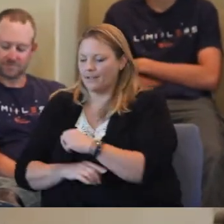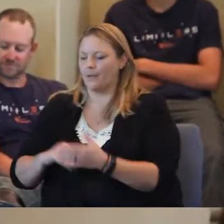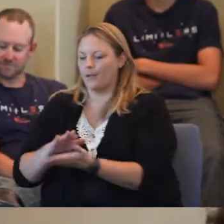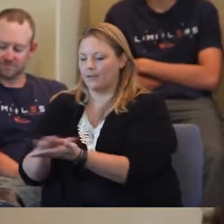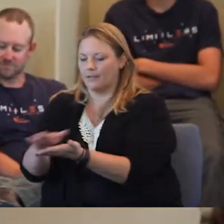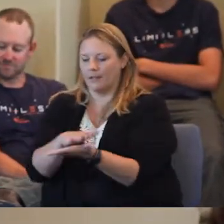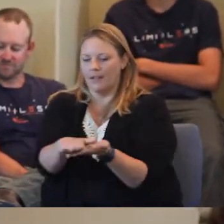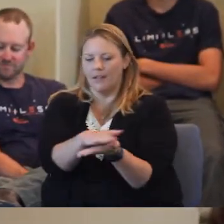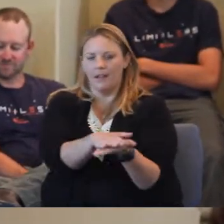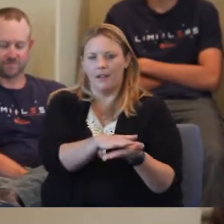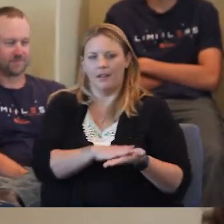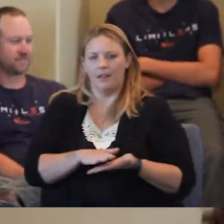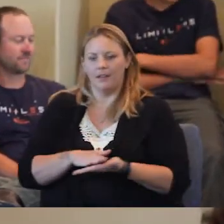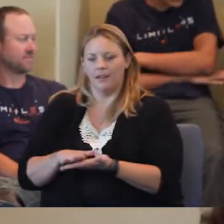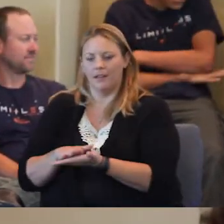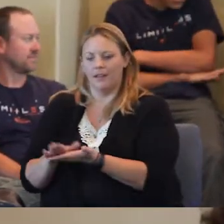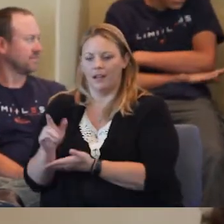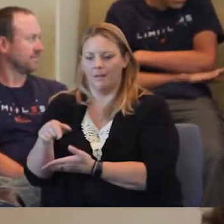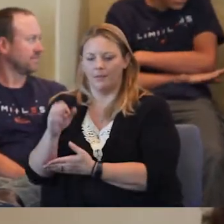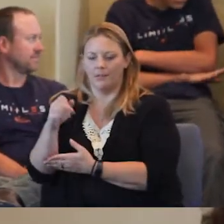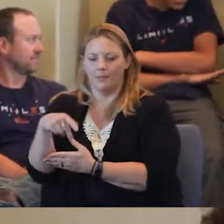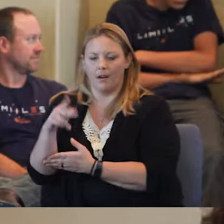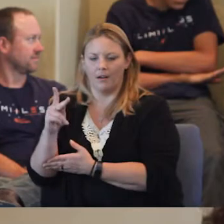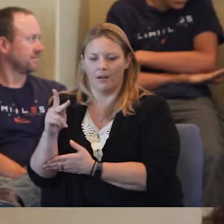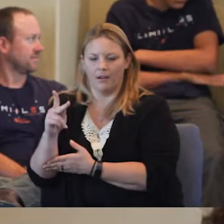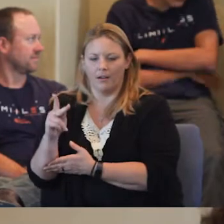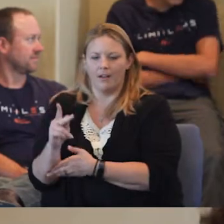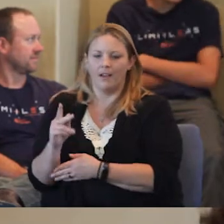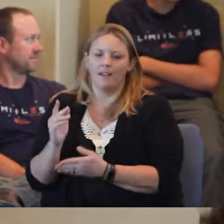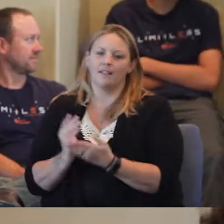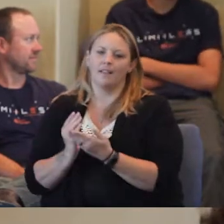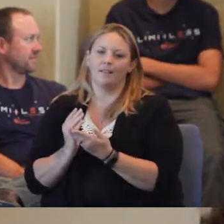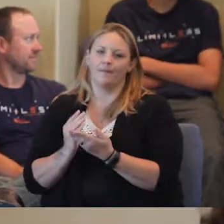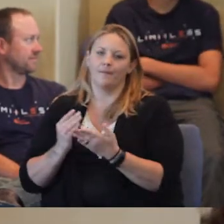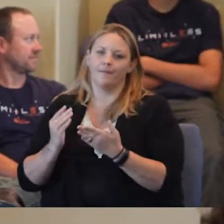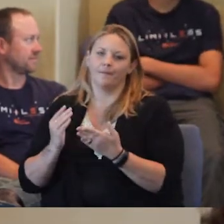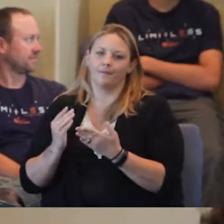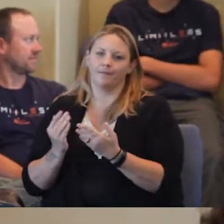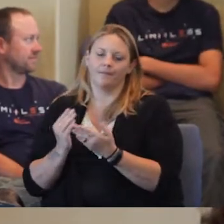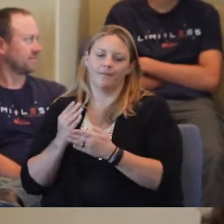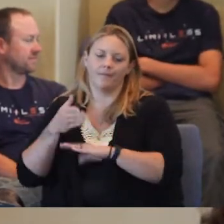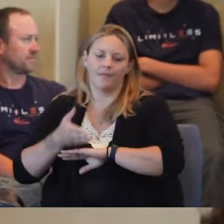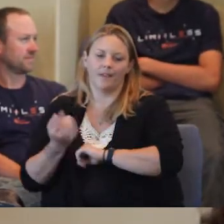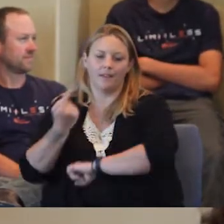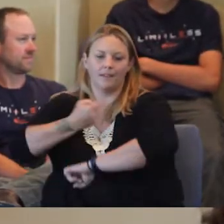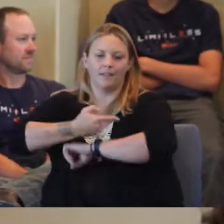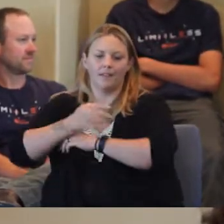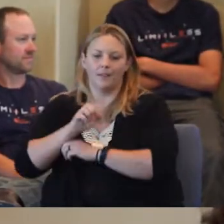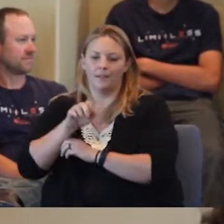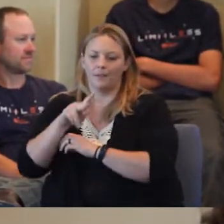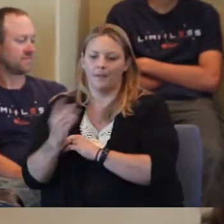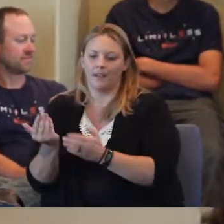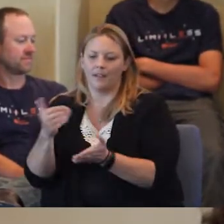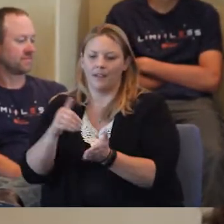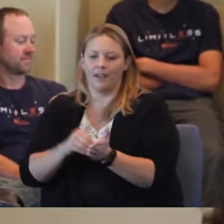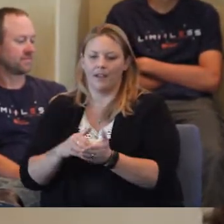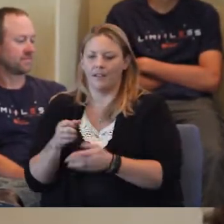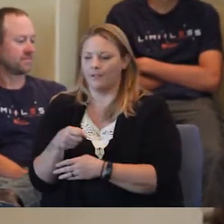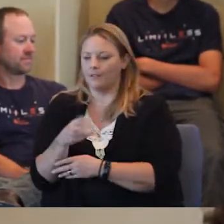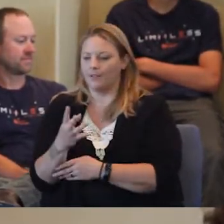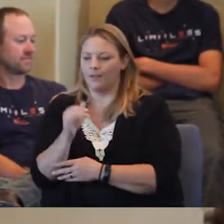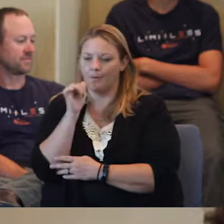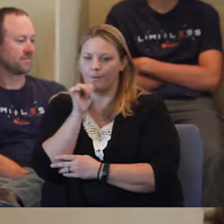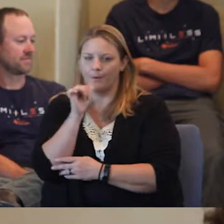and we like cleaned up this park as much as we could. And the next day we went back again. And there was these couple like